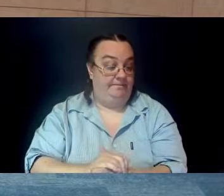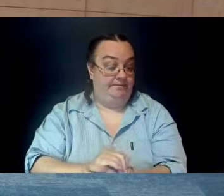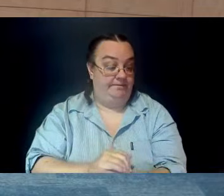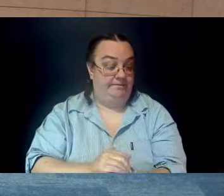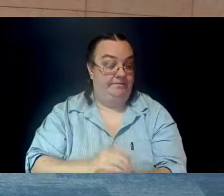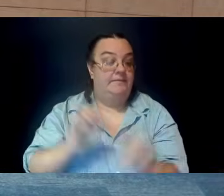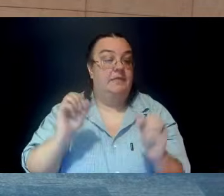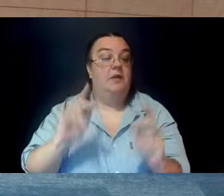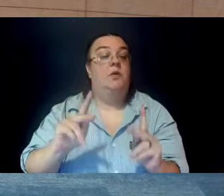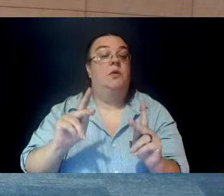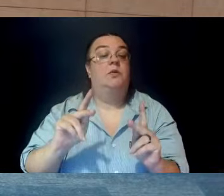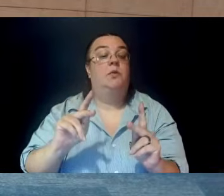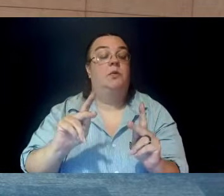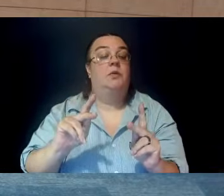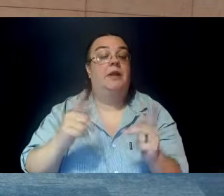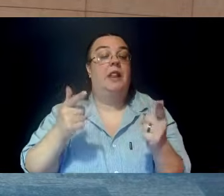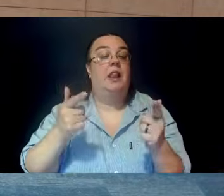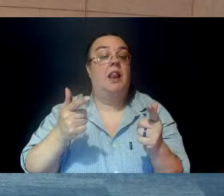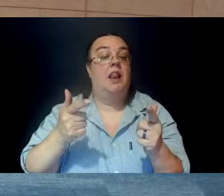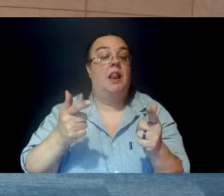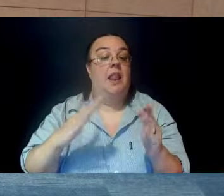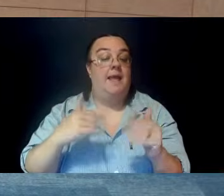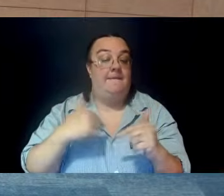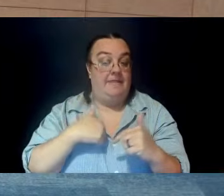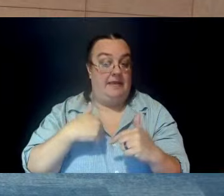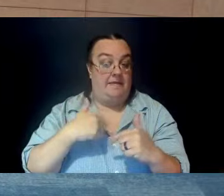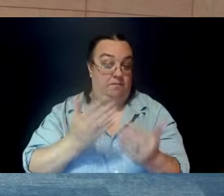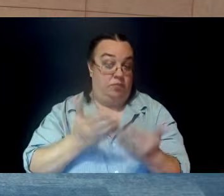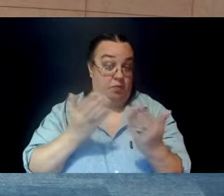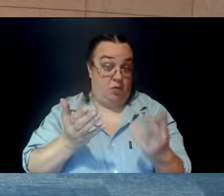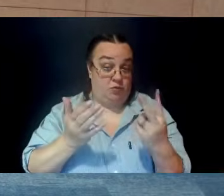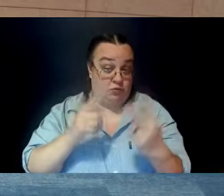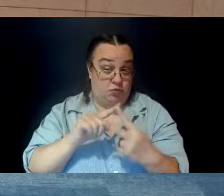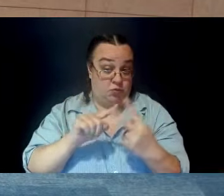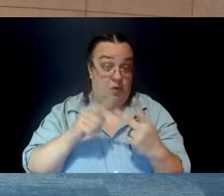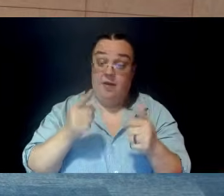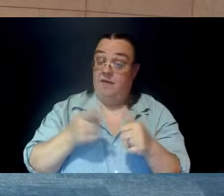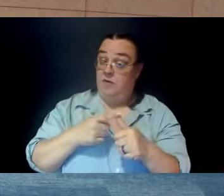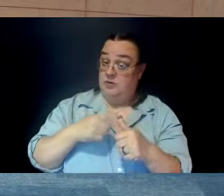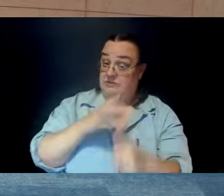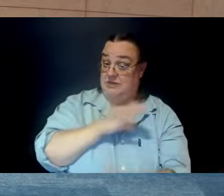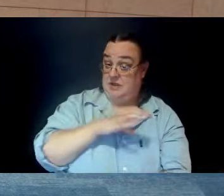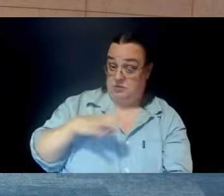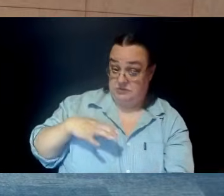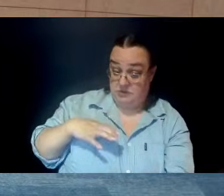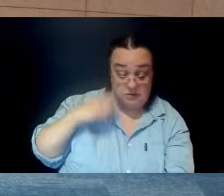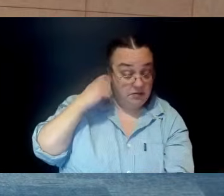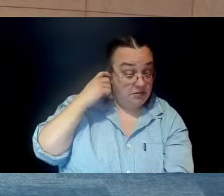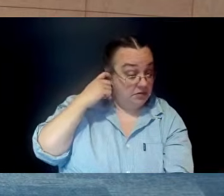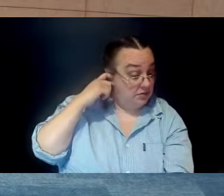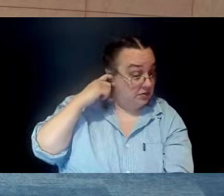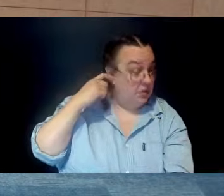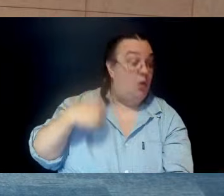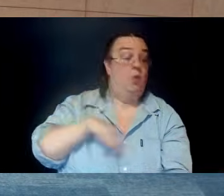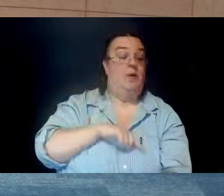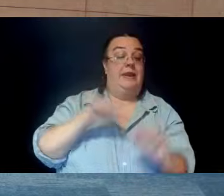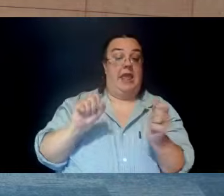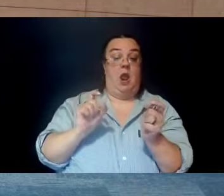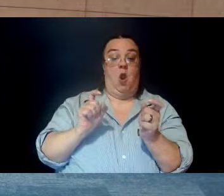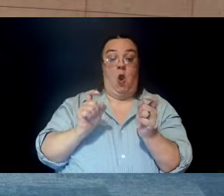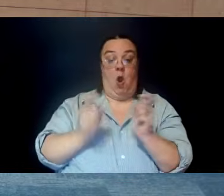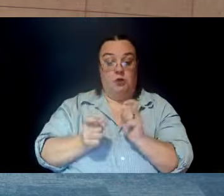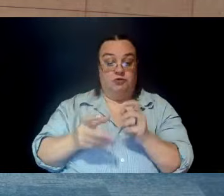Okay, let me propose two things. First, council, we could alter the annexation